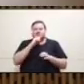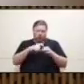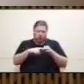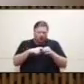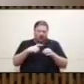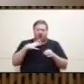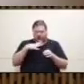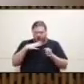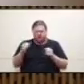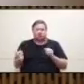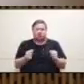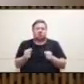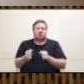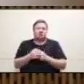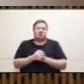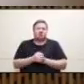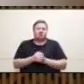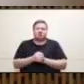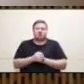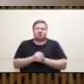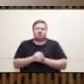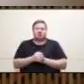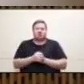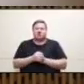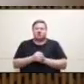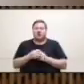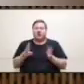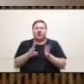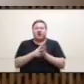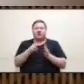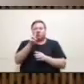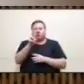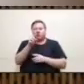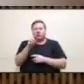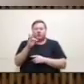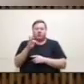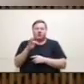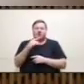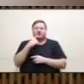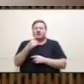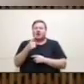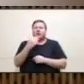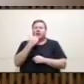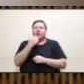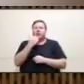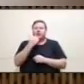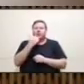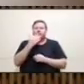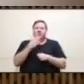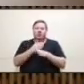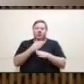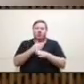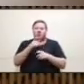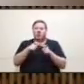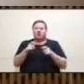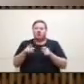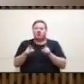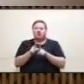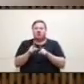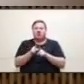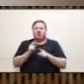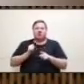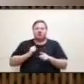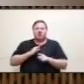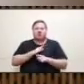Labor Relations Act 213, defines who is an employee. And furthermore, the staff regulation says